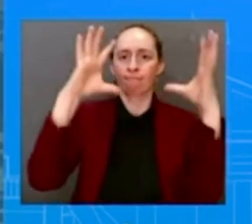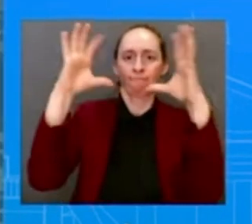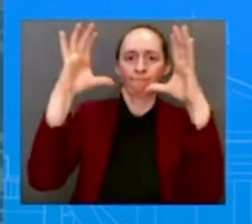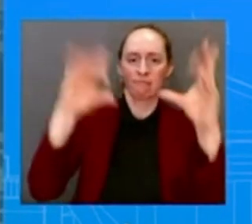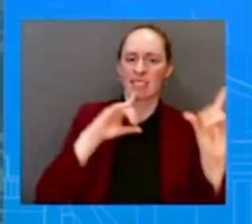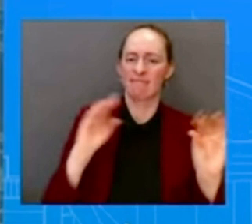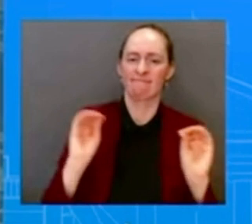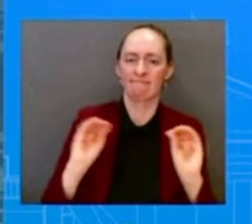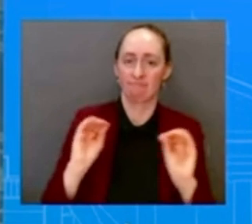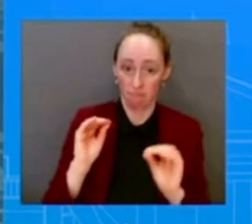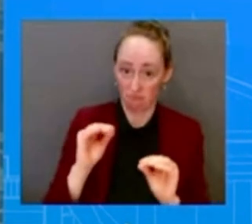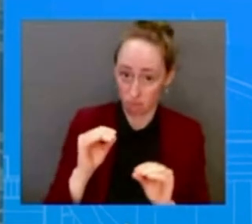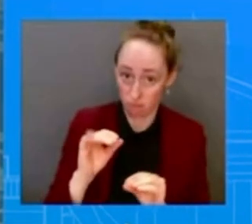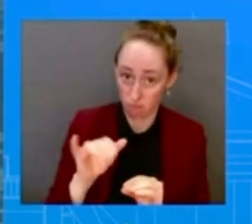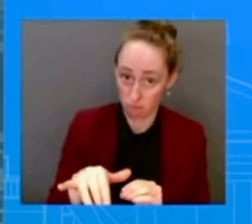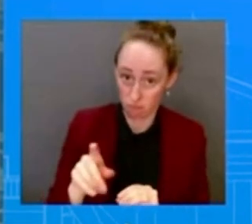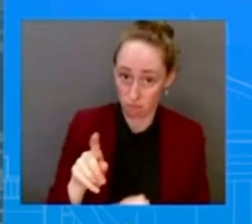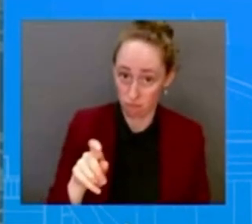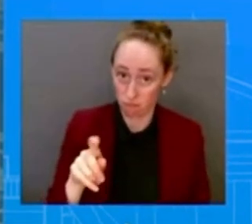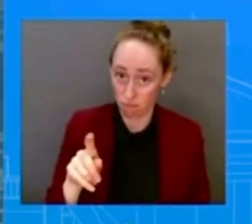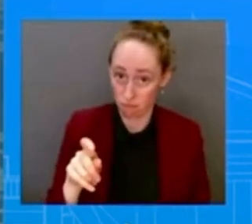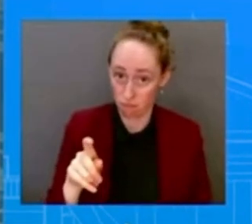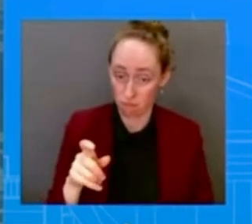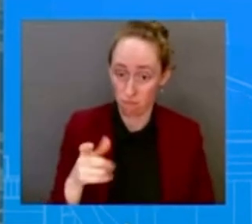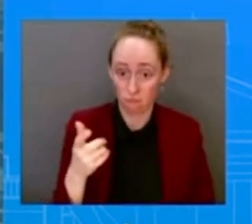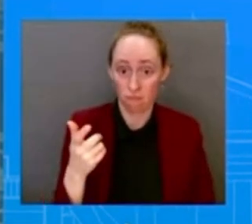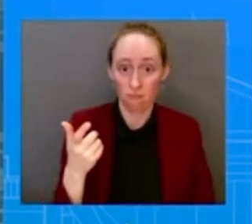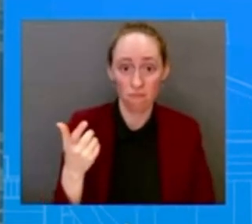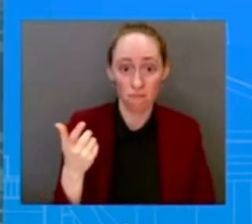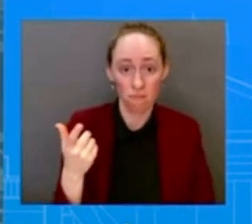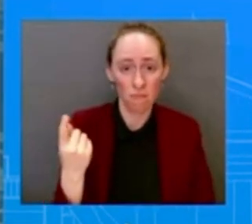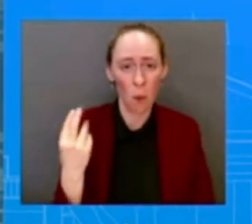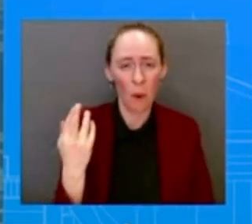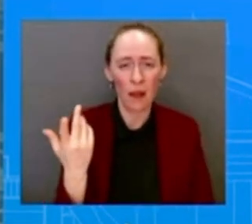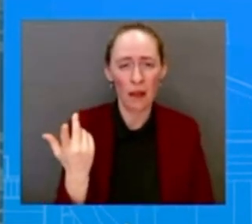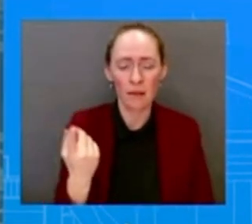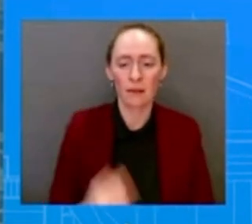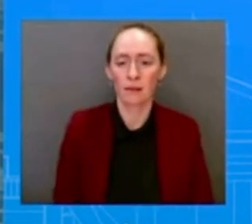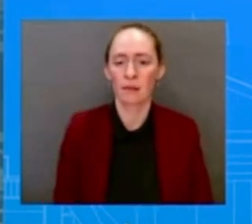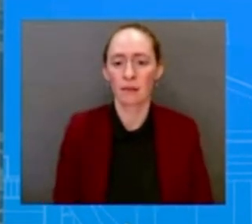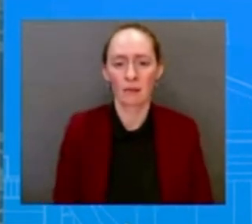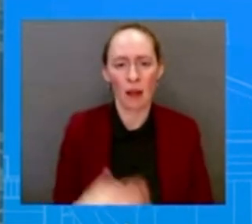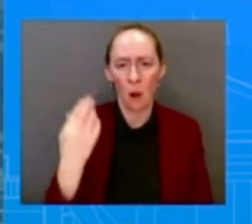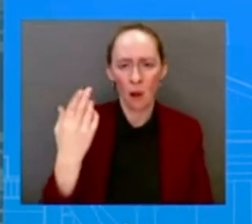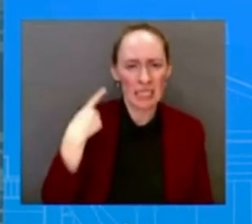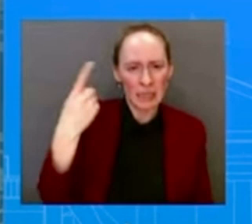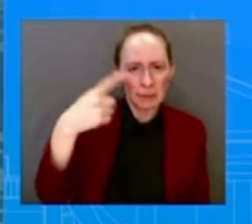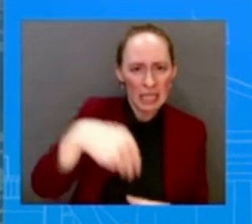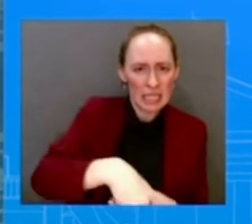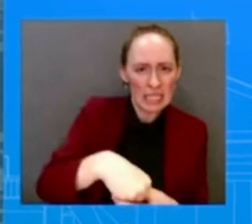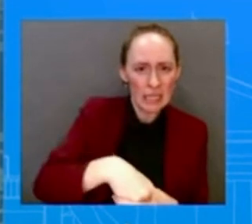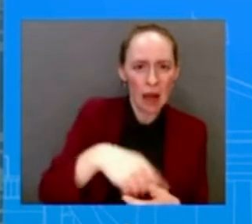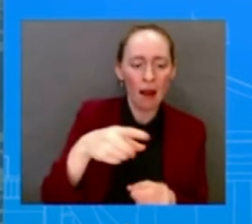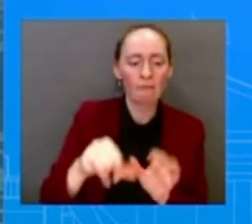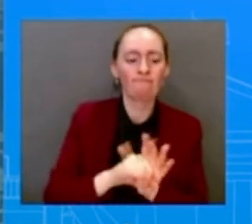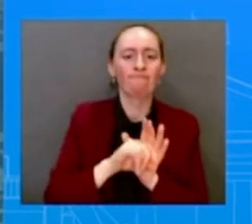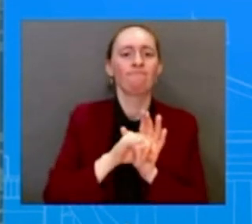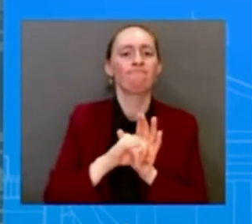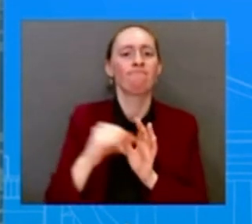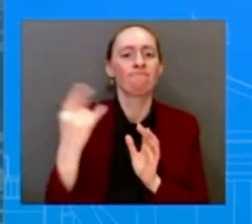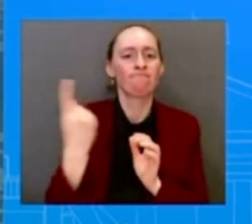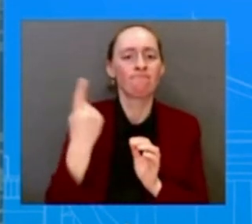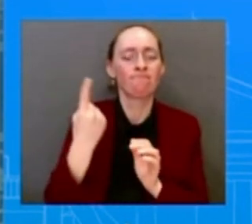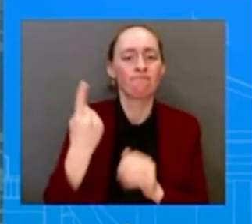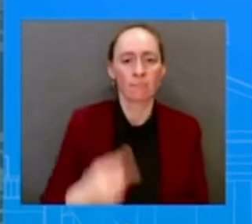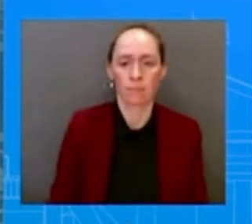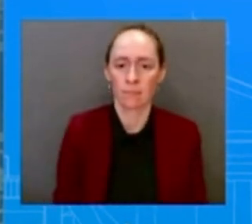appear to have the ability to independently maneuver. We'll We'll attempt recovery, and we'll see what we can